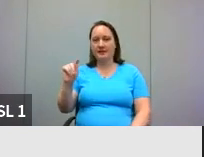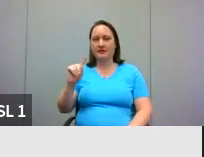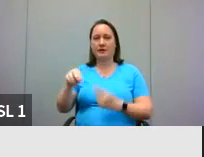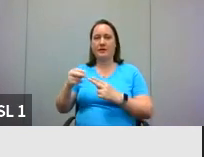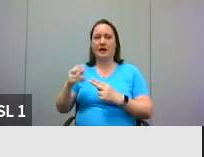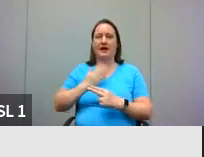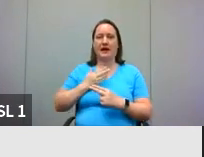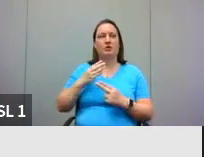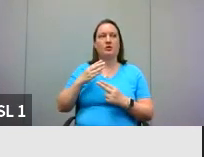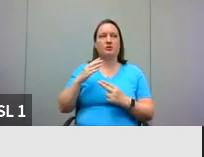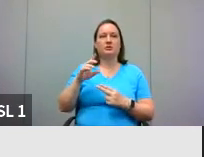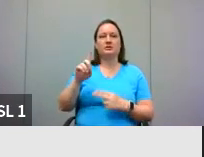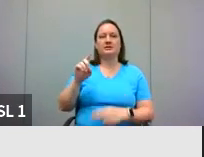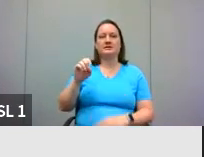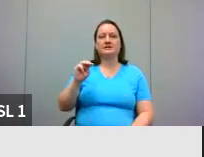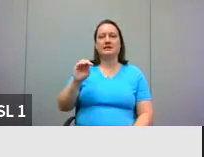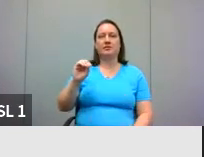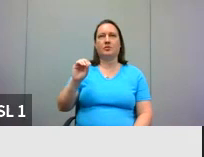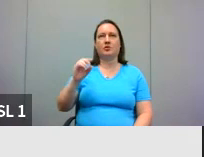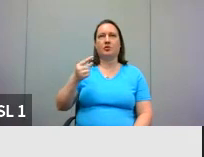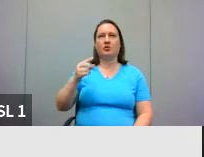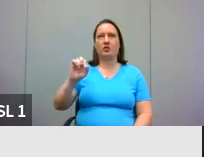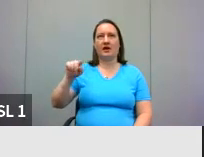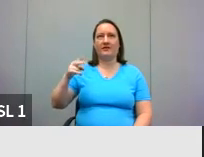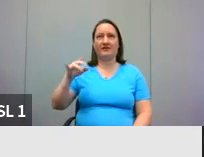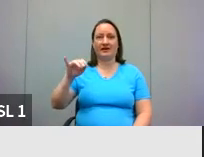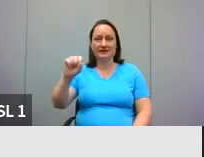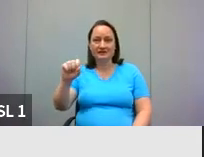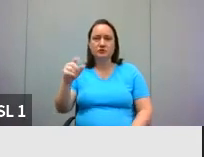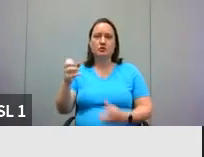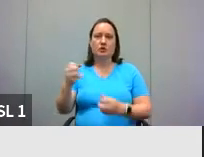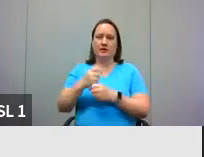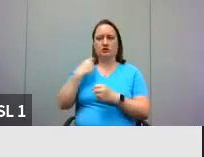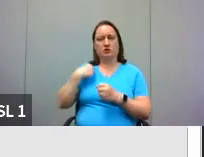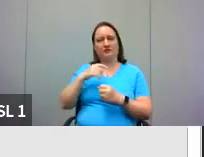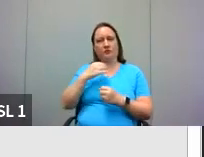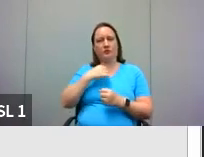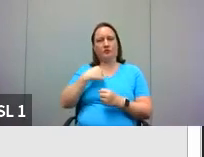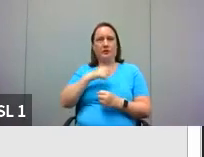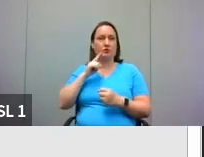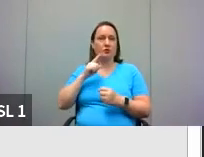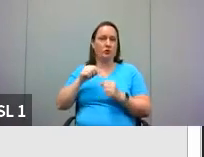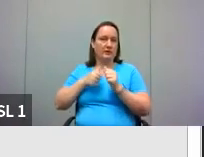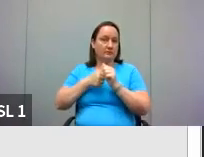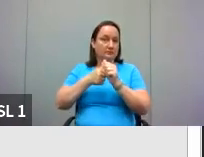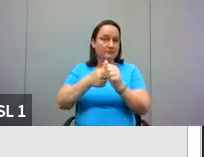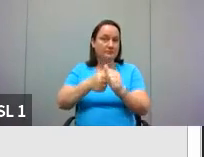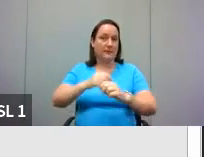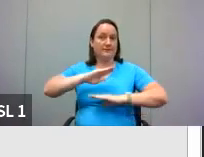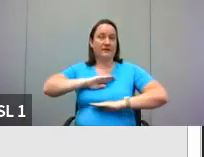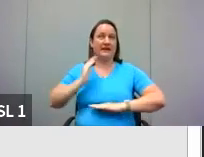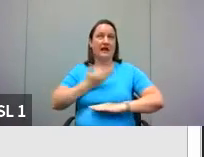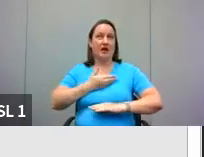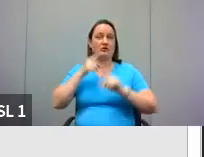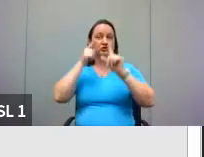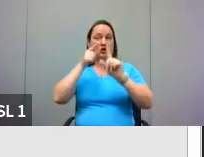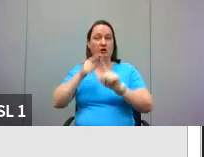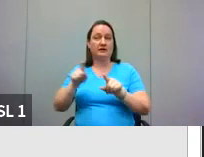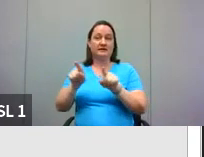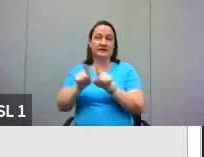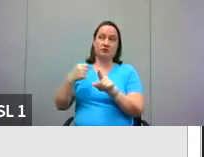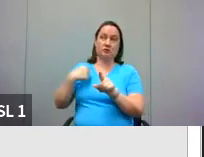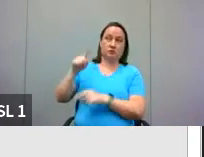were doing on our performance measures and if we were keeping up and meeting our targets as we were supposed to be. And I think Dee